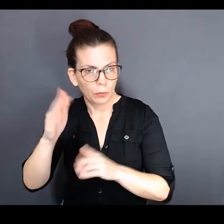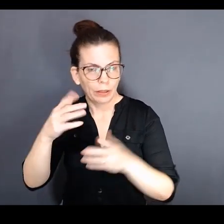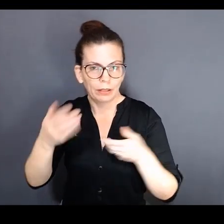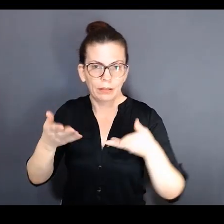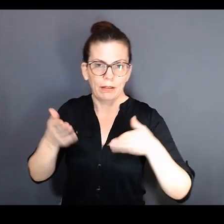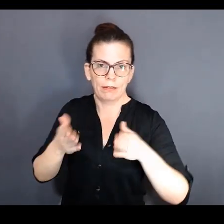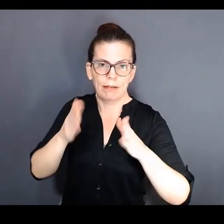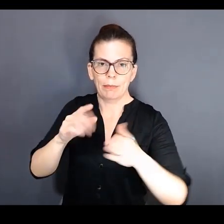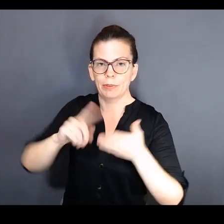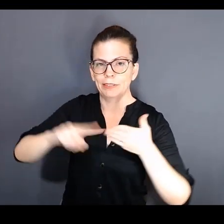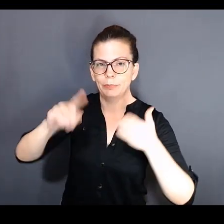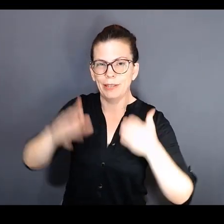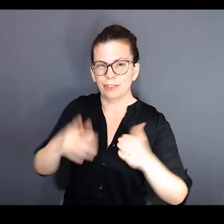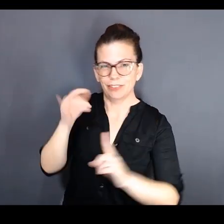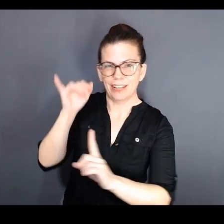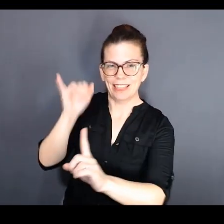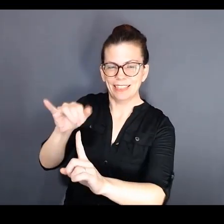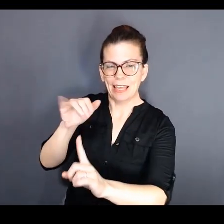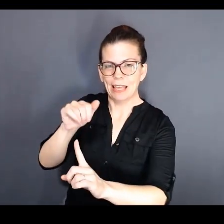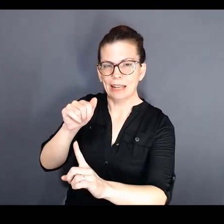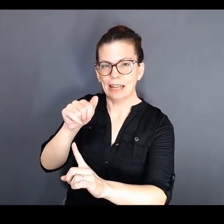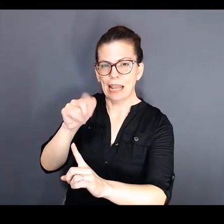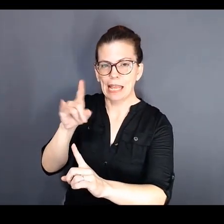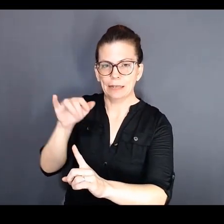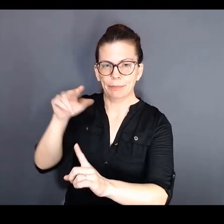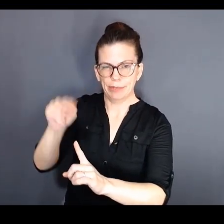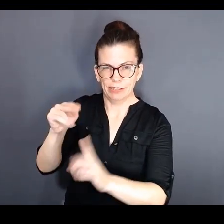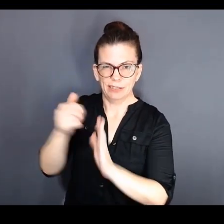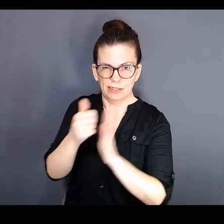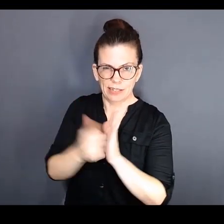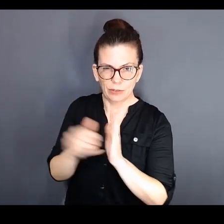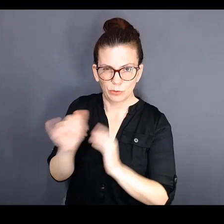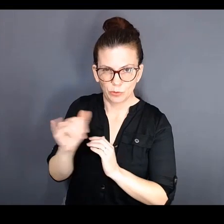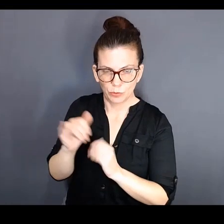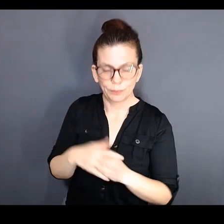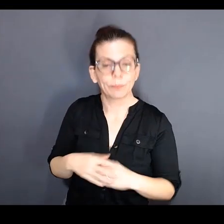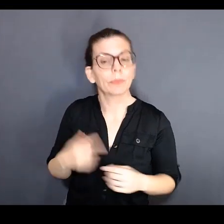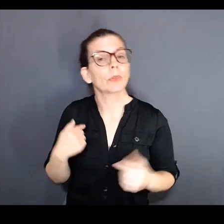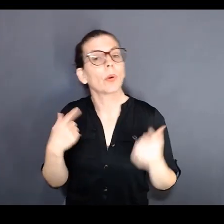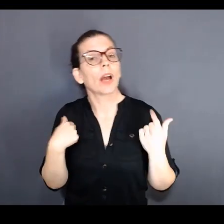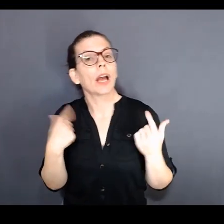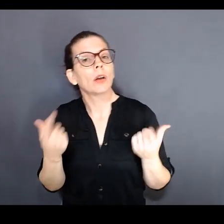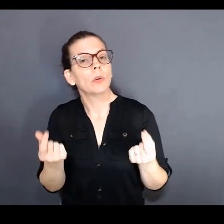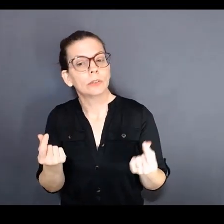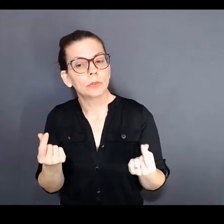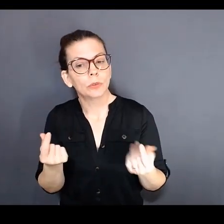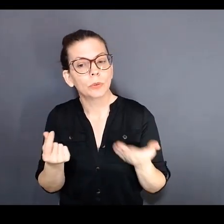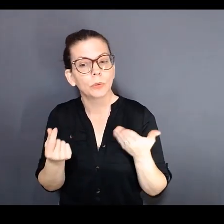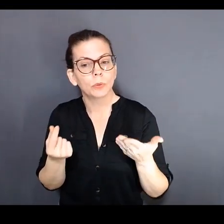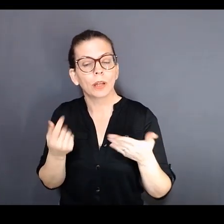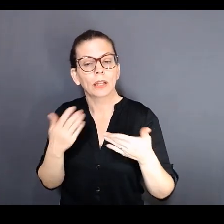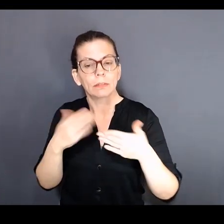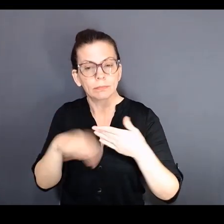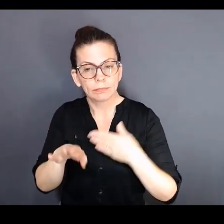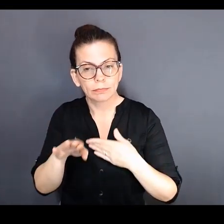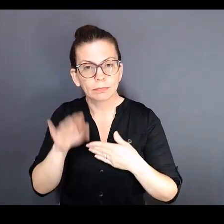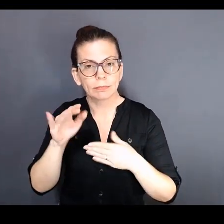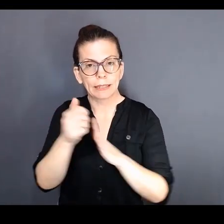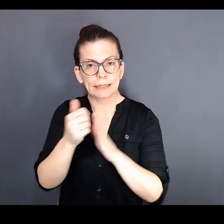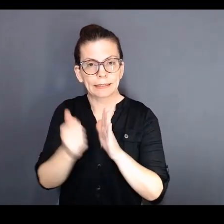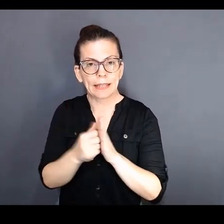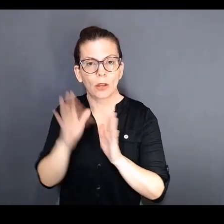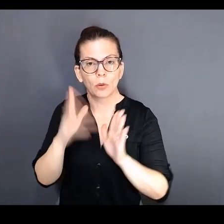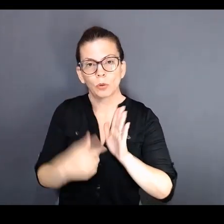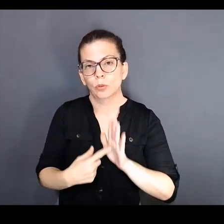also enable Inspector for that delegated administrator account. Okay. And what I'm going to do now